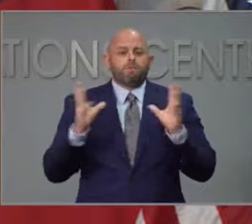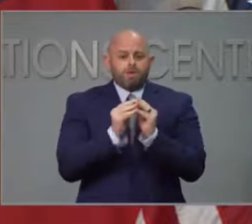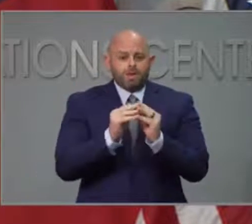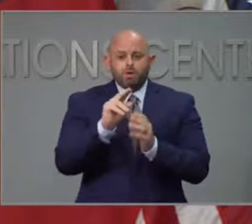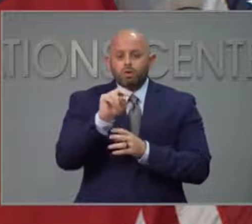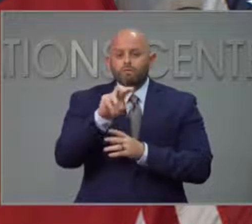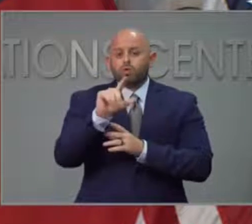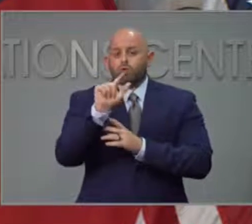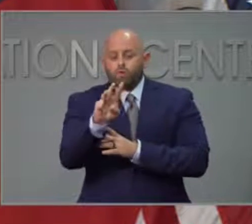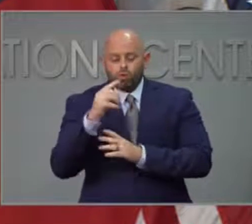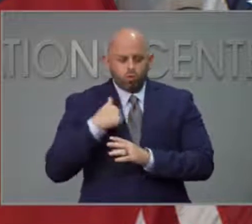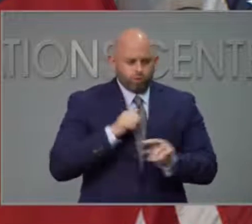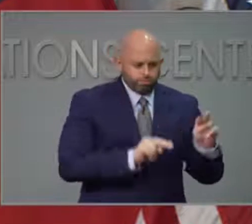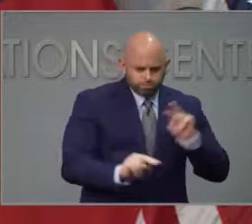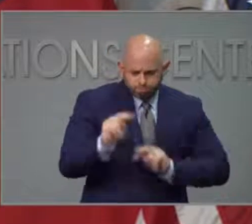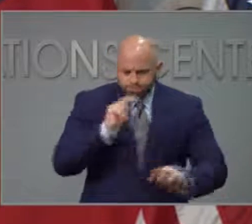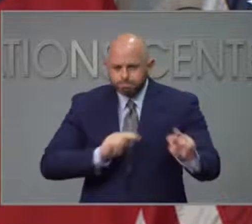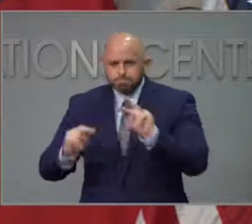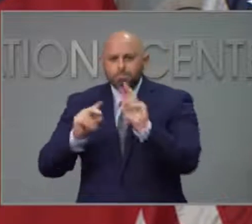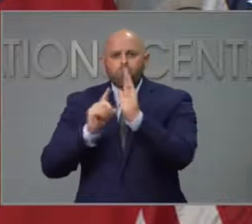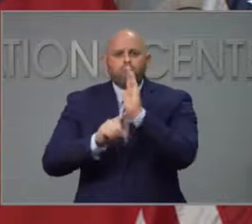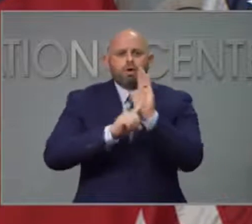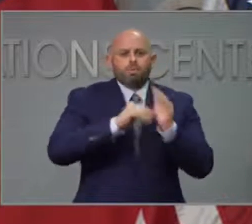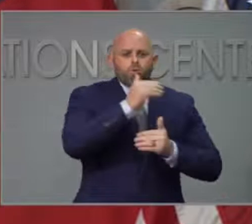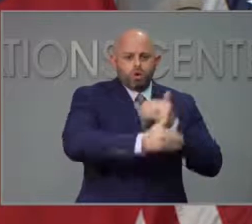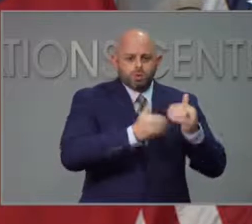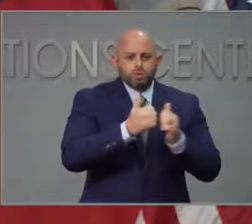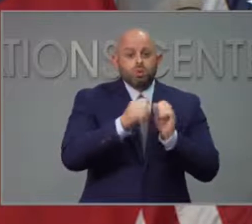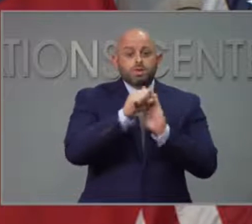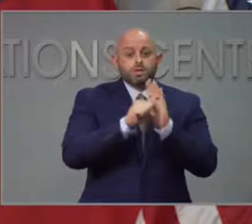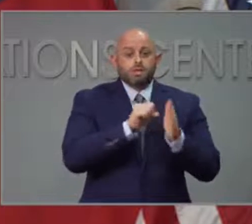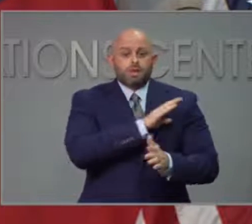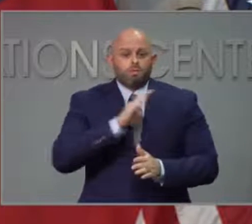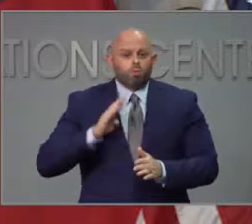where we'll review the audit process with the state board as well.